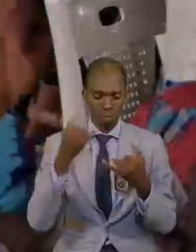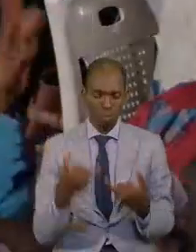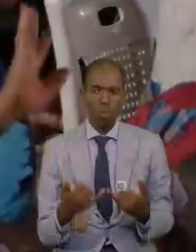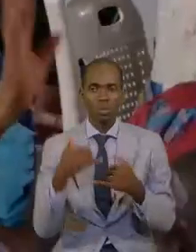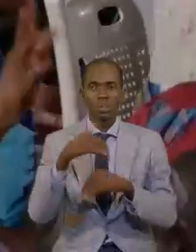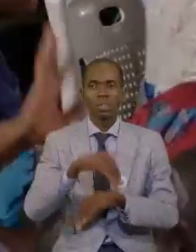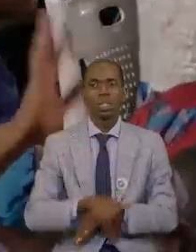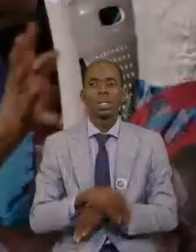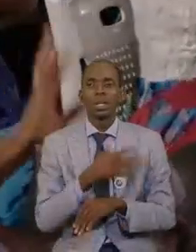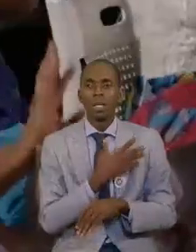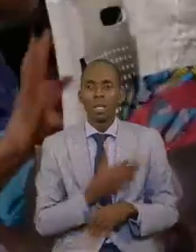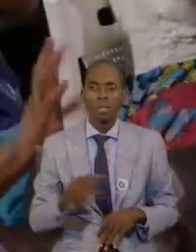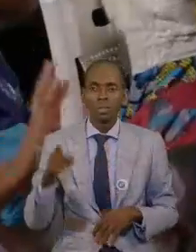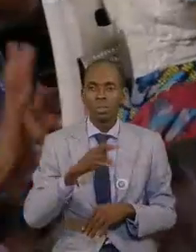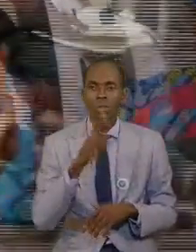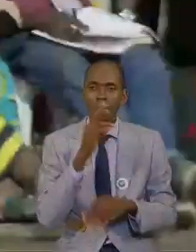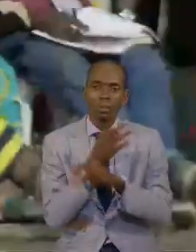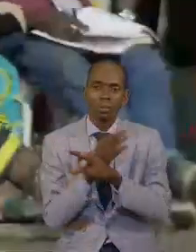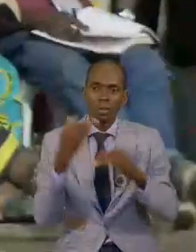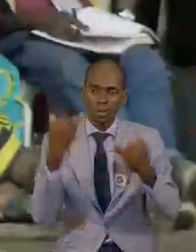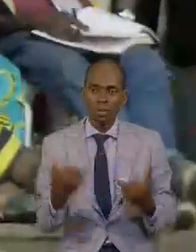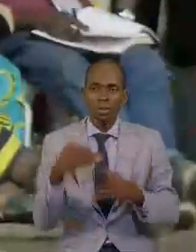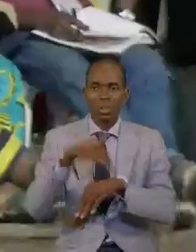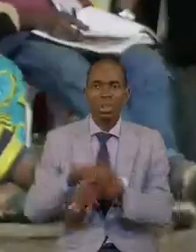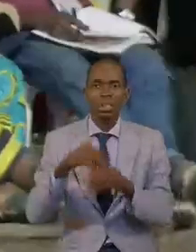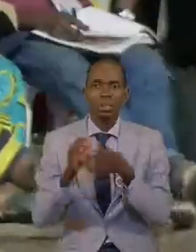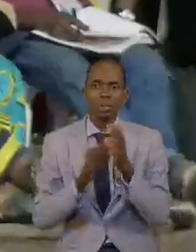And you're free tonight in Jesus' name.